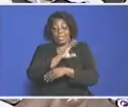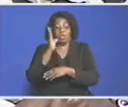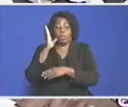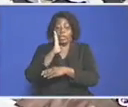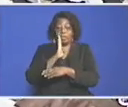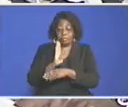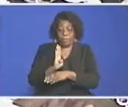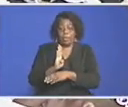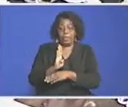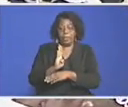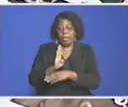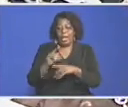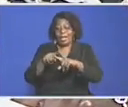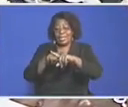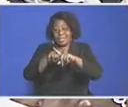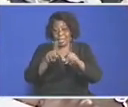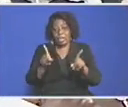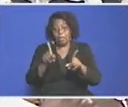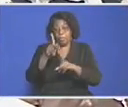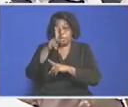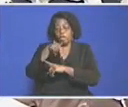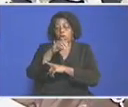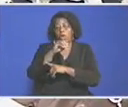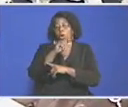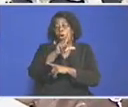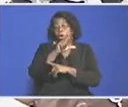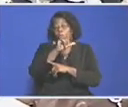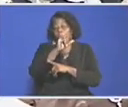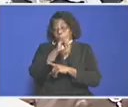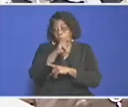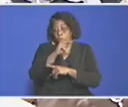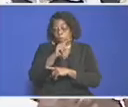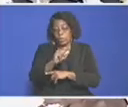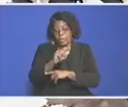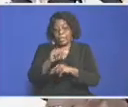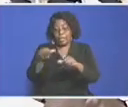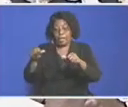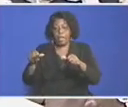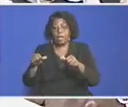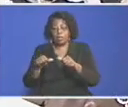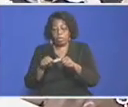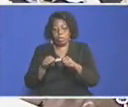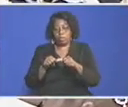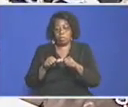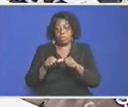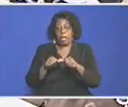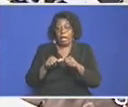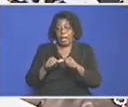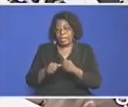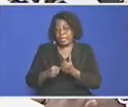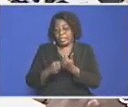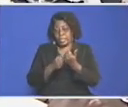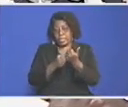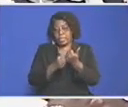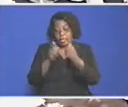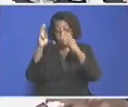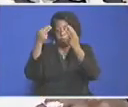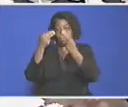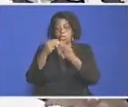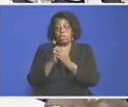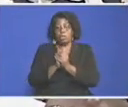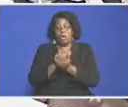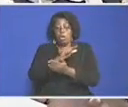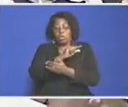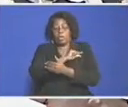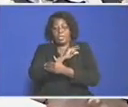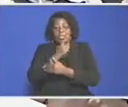be deployed at polling stations across the country on Election Day, where Assistant Police Commissioner for Crime, Ashton Greenslade, says their